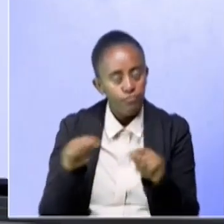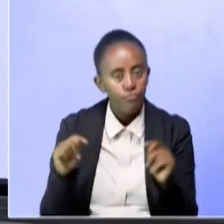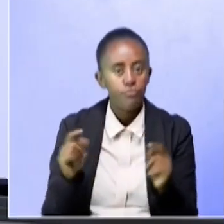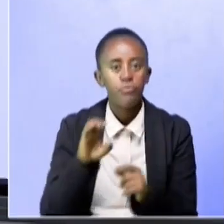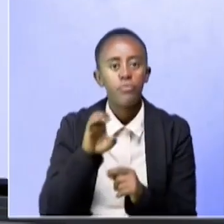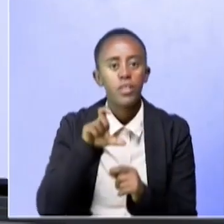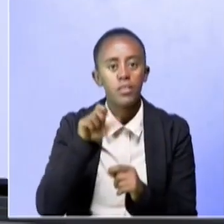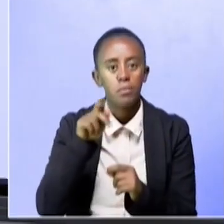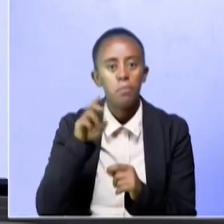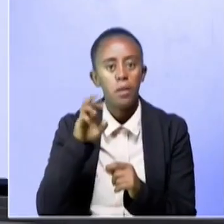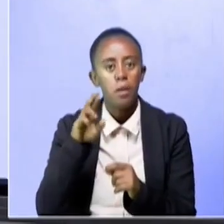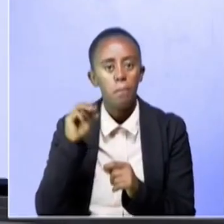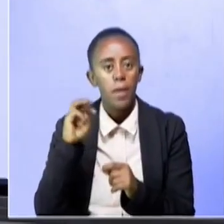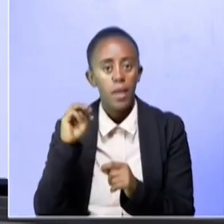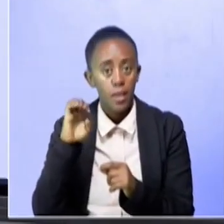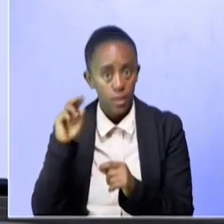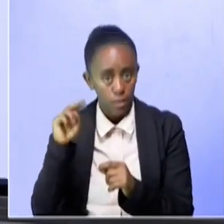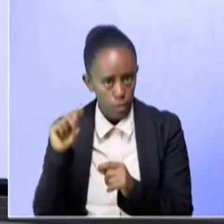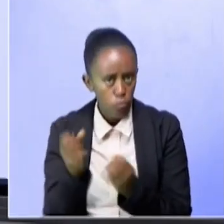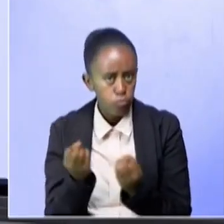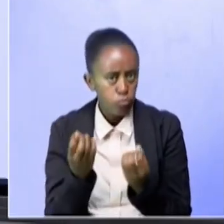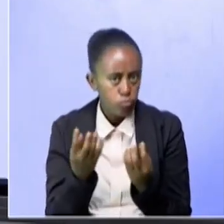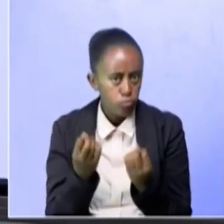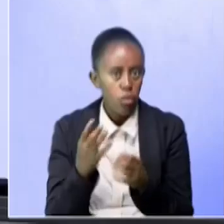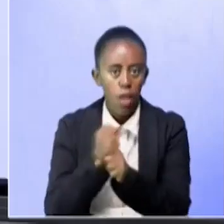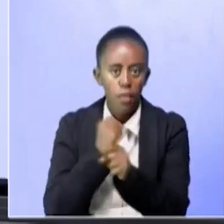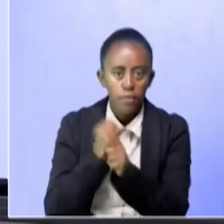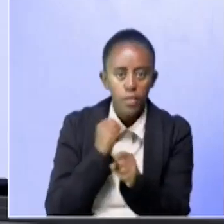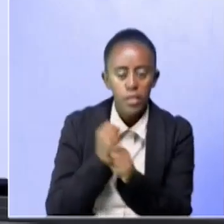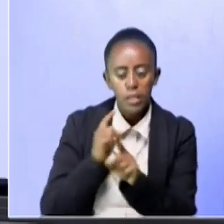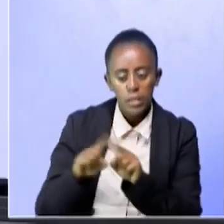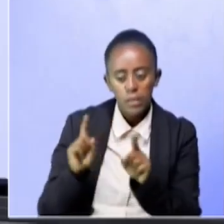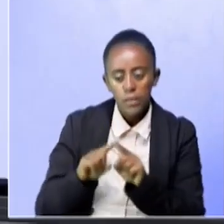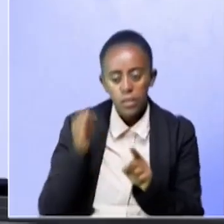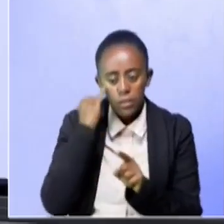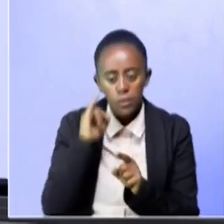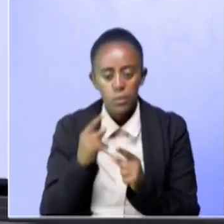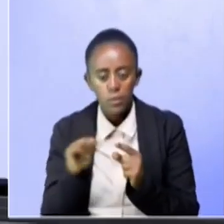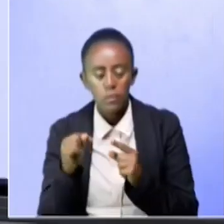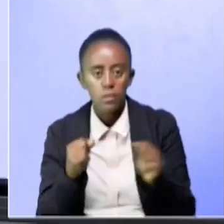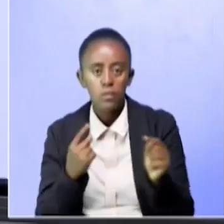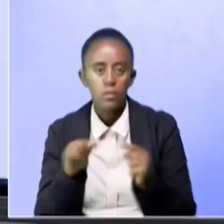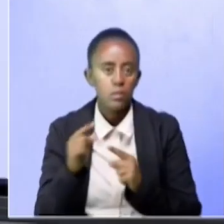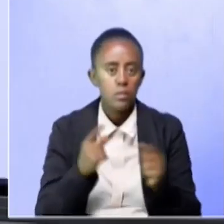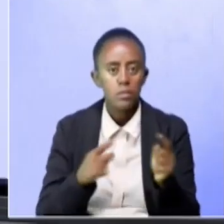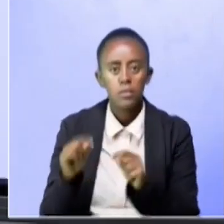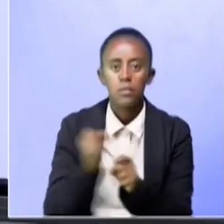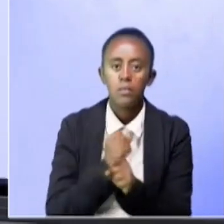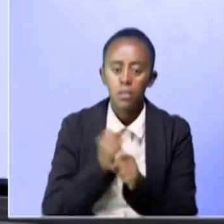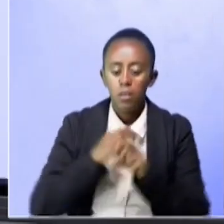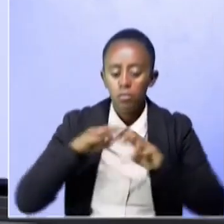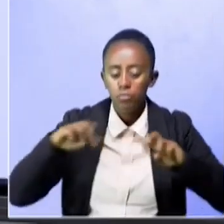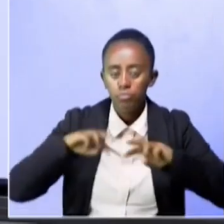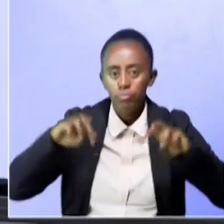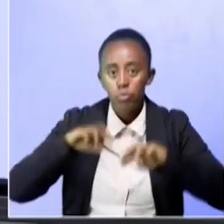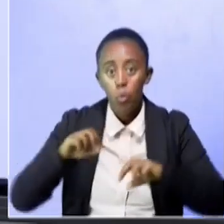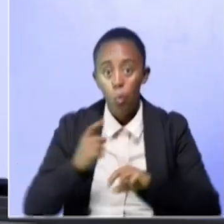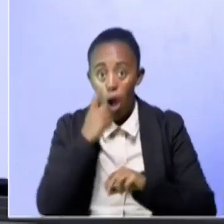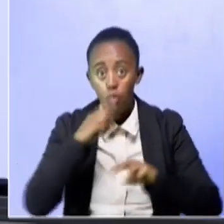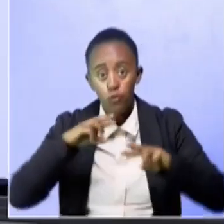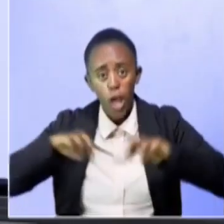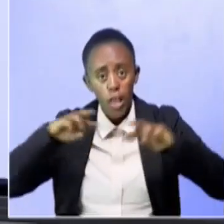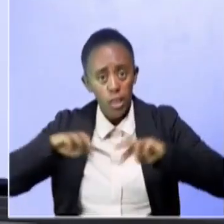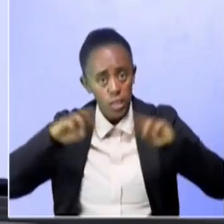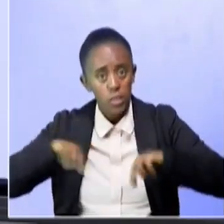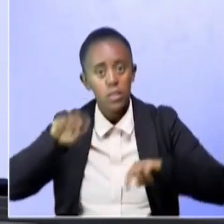all scientists, they are doing a lot of activities in different issues, in different areas. One of the scientists who belong